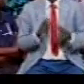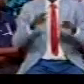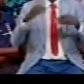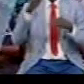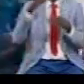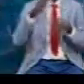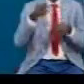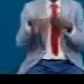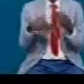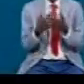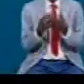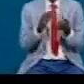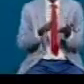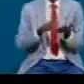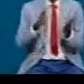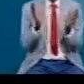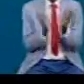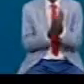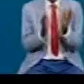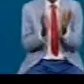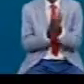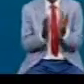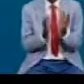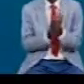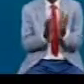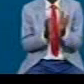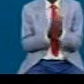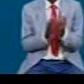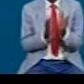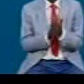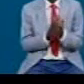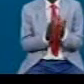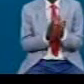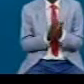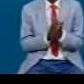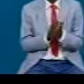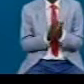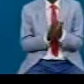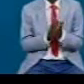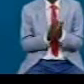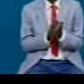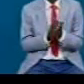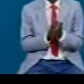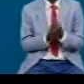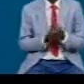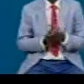glory. We get back to the